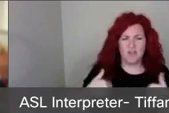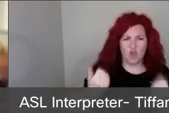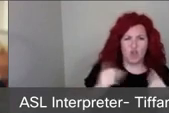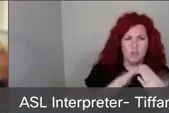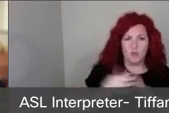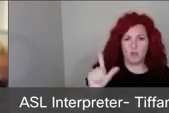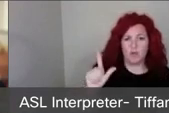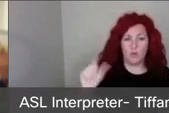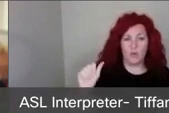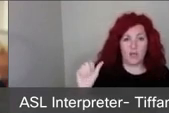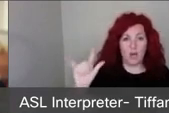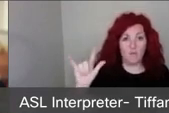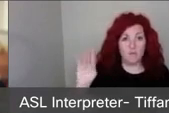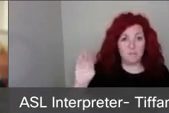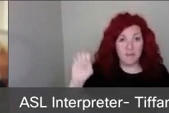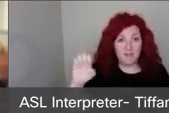has